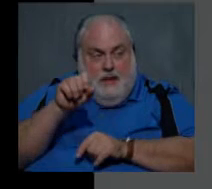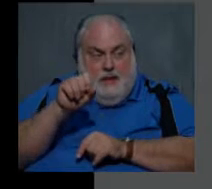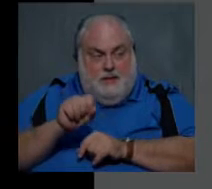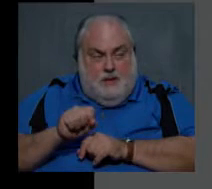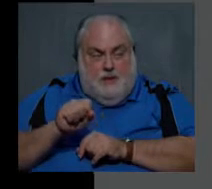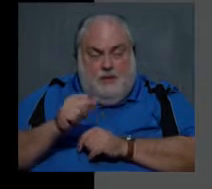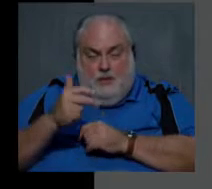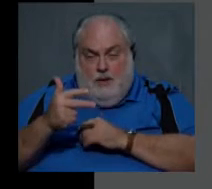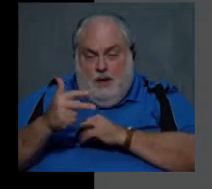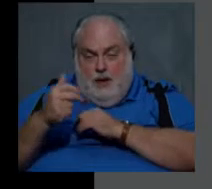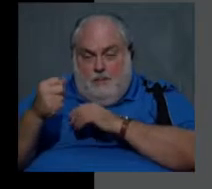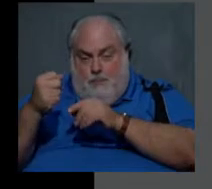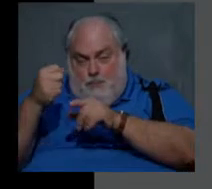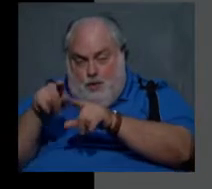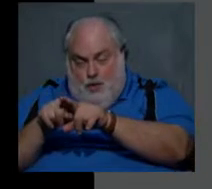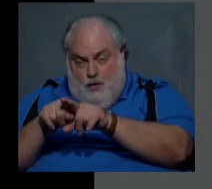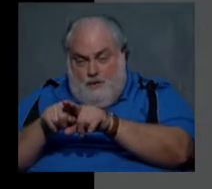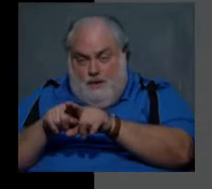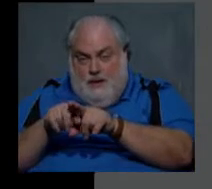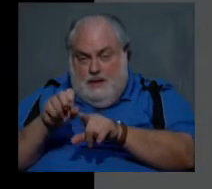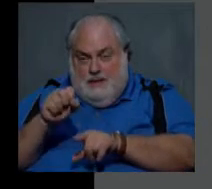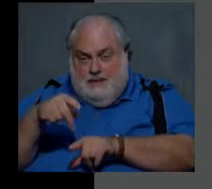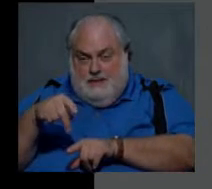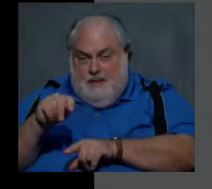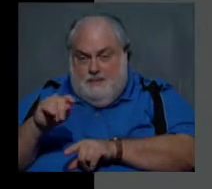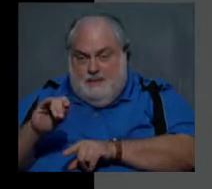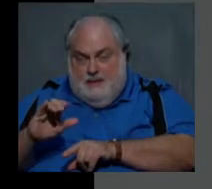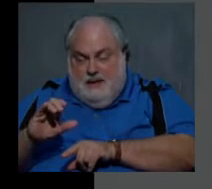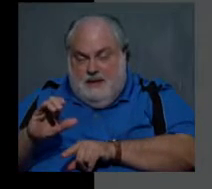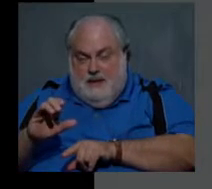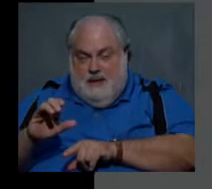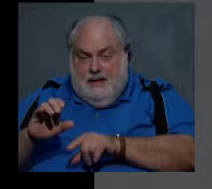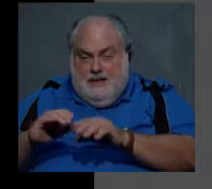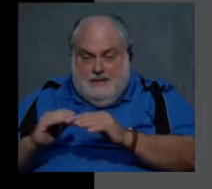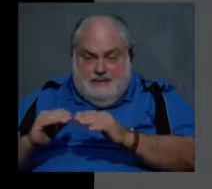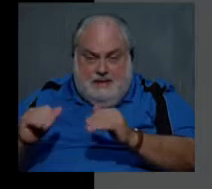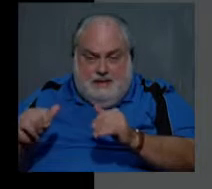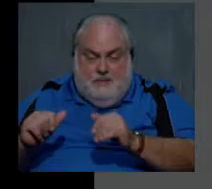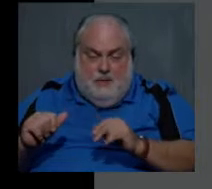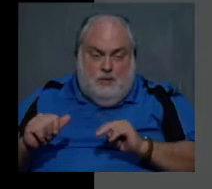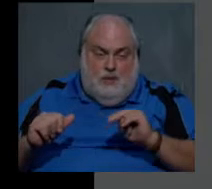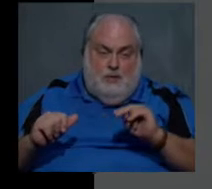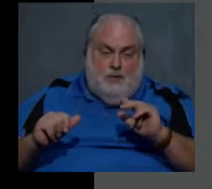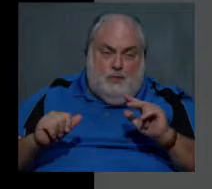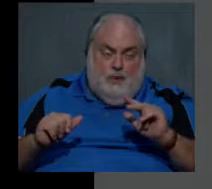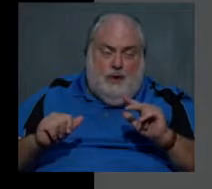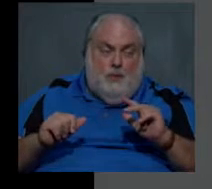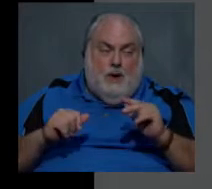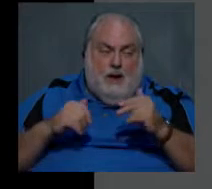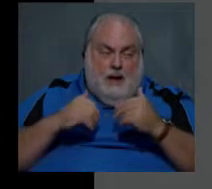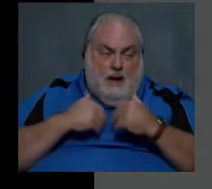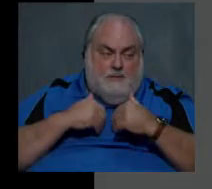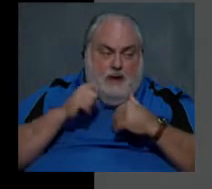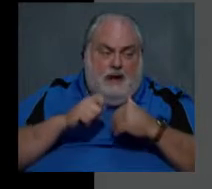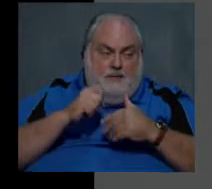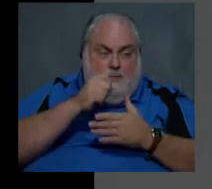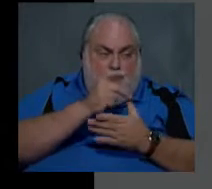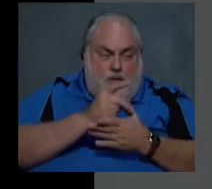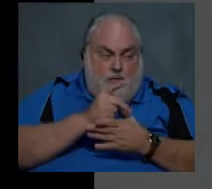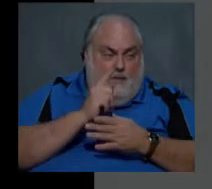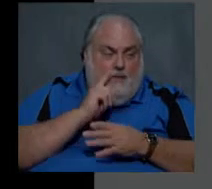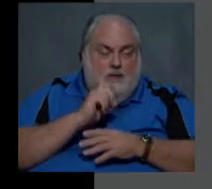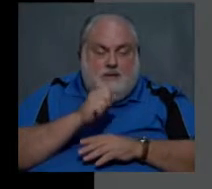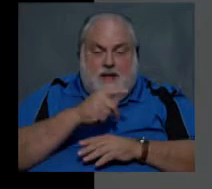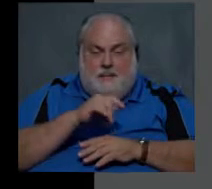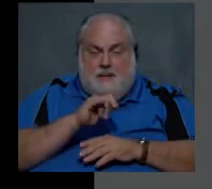systems. The northern 3 lots have acceptable perk tests performed. The applicant will be required to provide approval from the septic systems prior to the